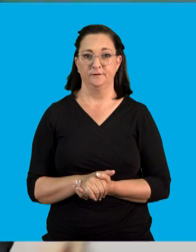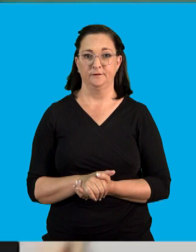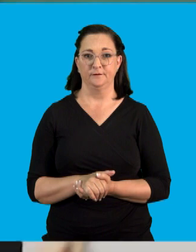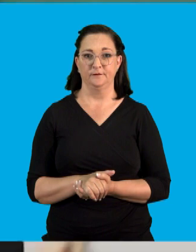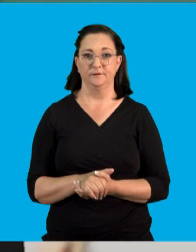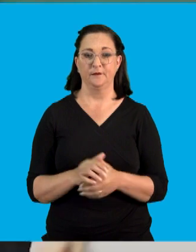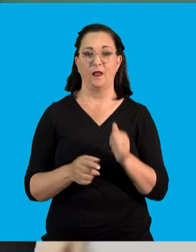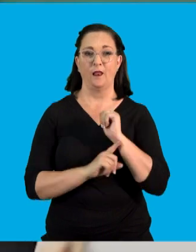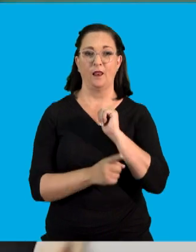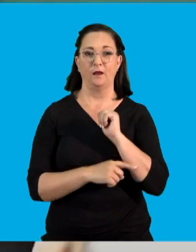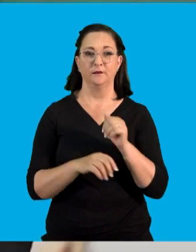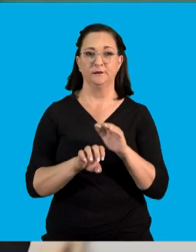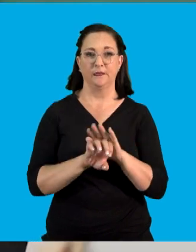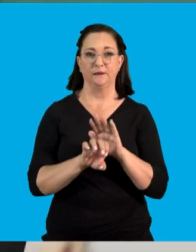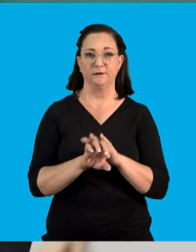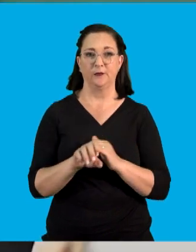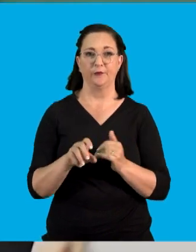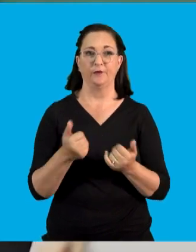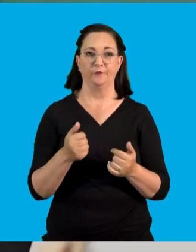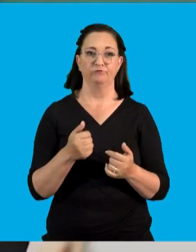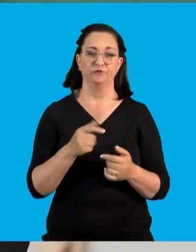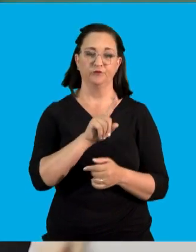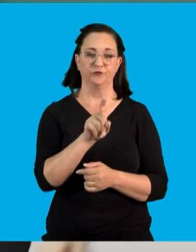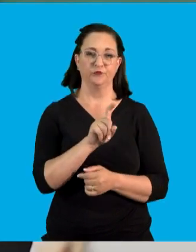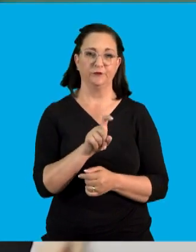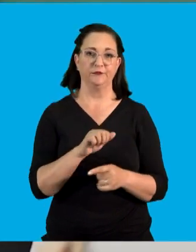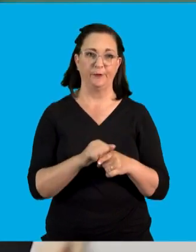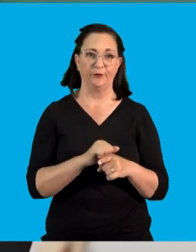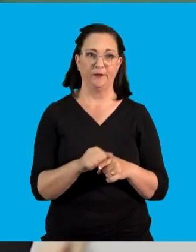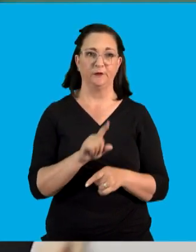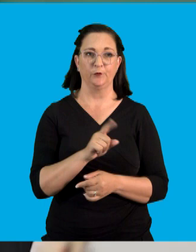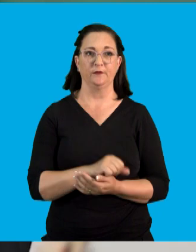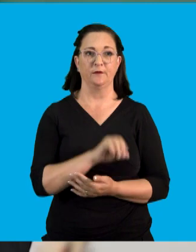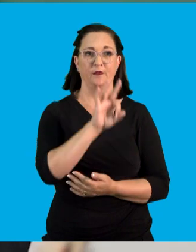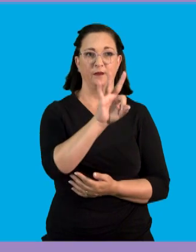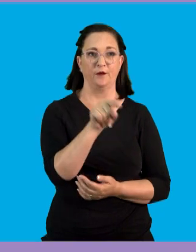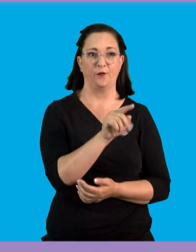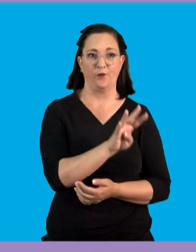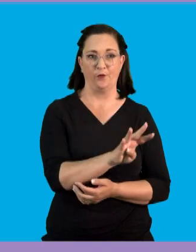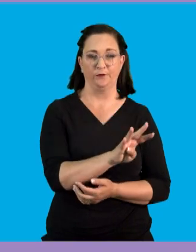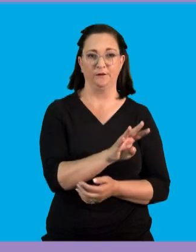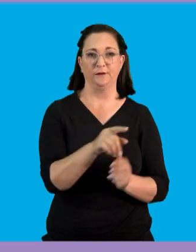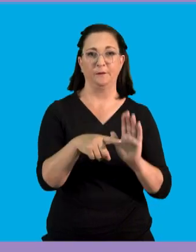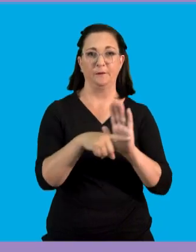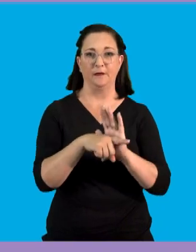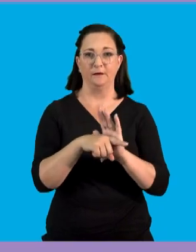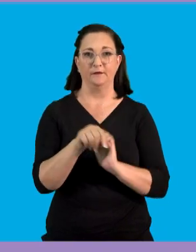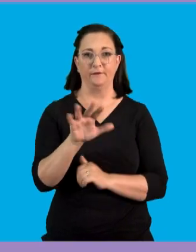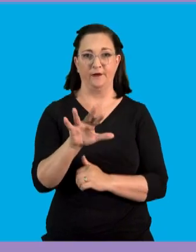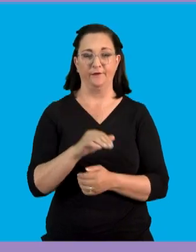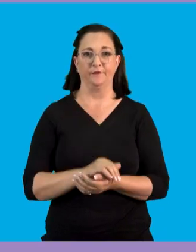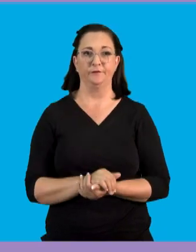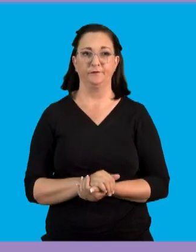expression. Let's look at a last example here for the practice questions. We have here